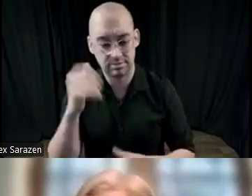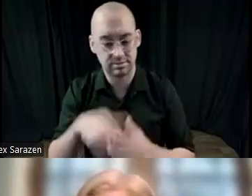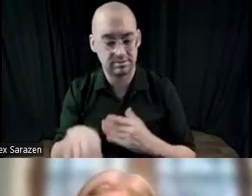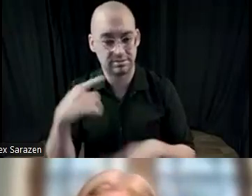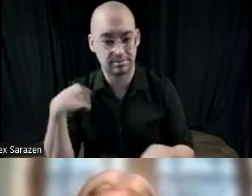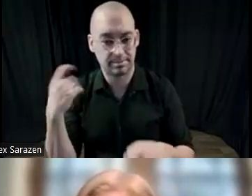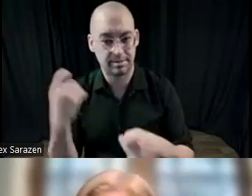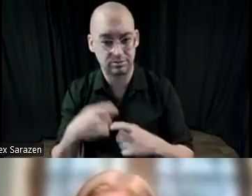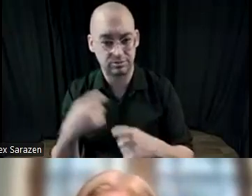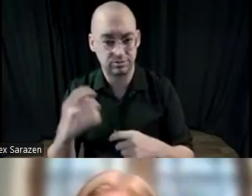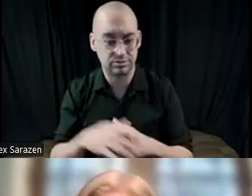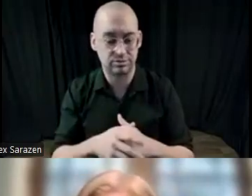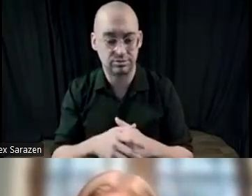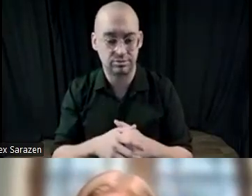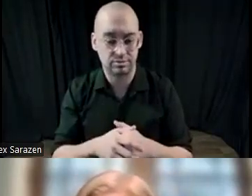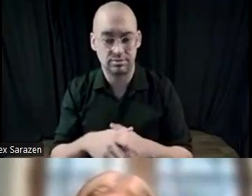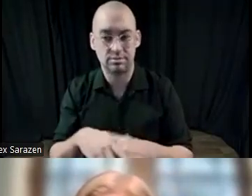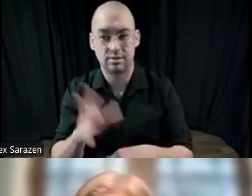English, and I imagine that other